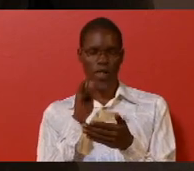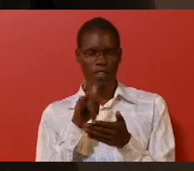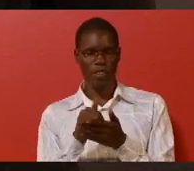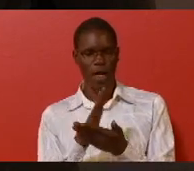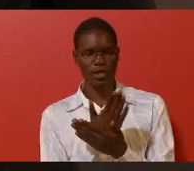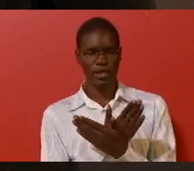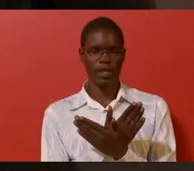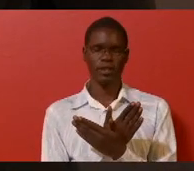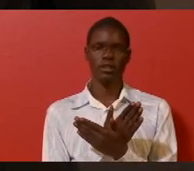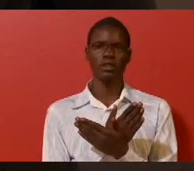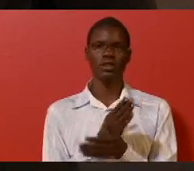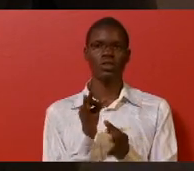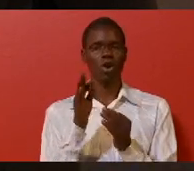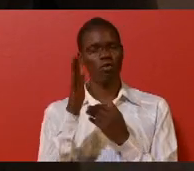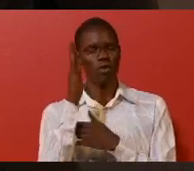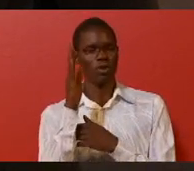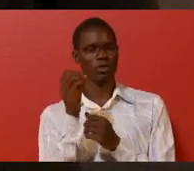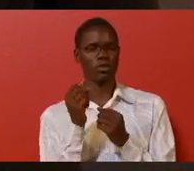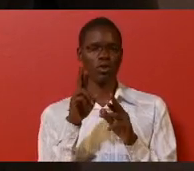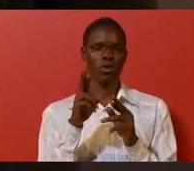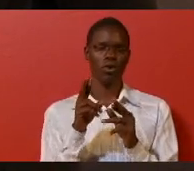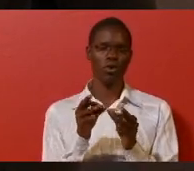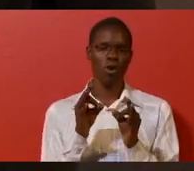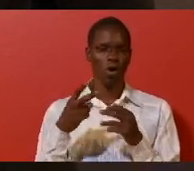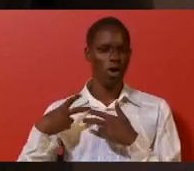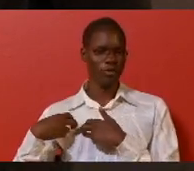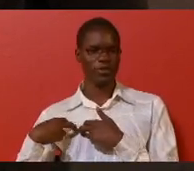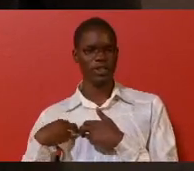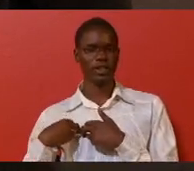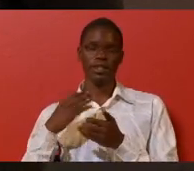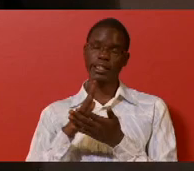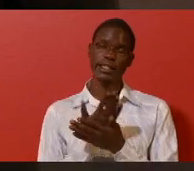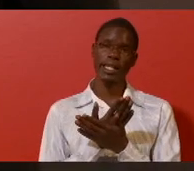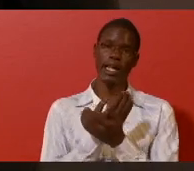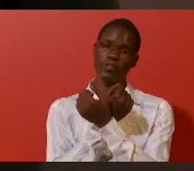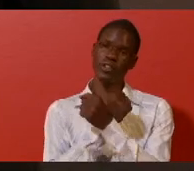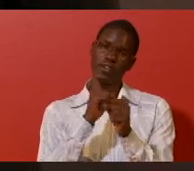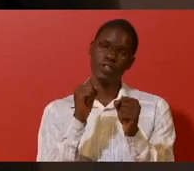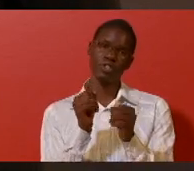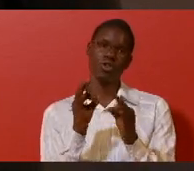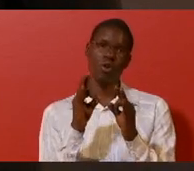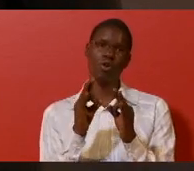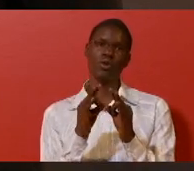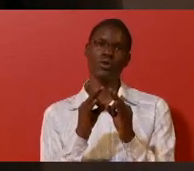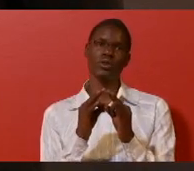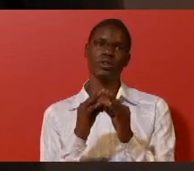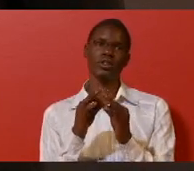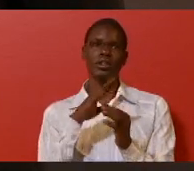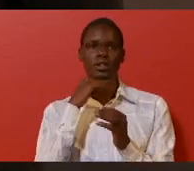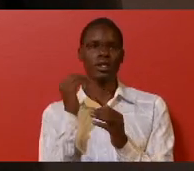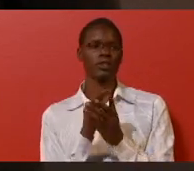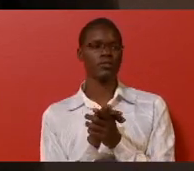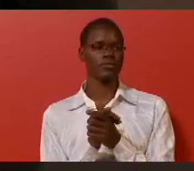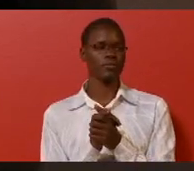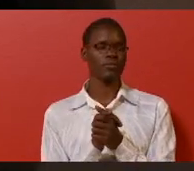God, the side of Satan. The side of salvation, the side of damnation. And tonight, you want to say yes